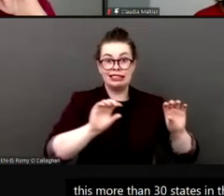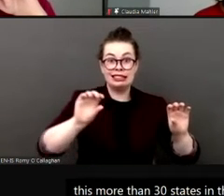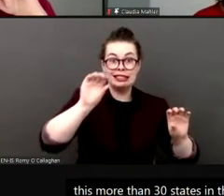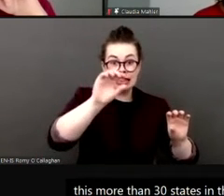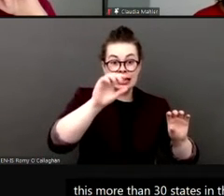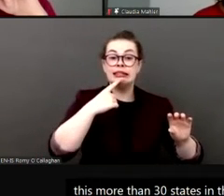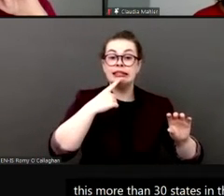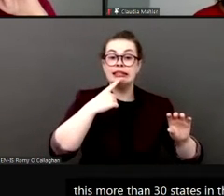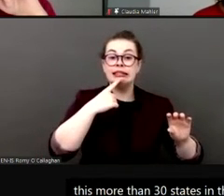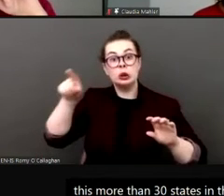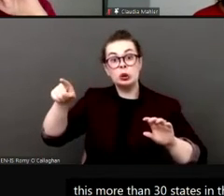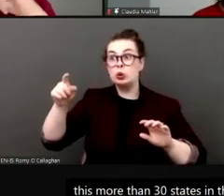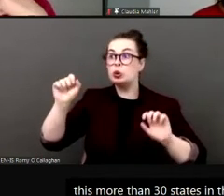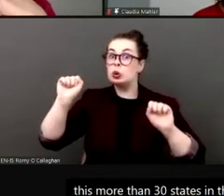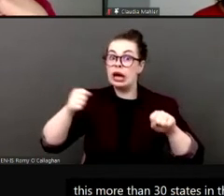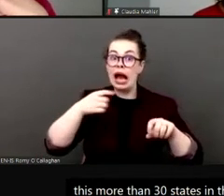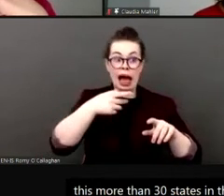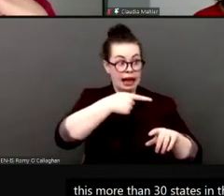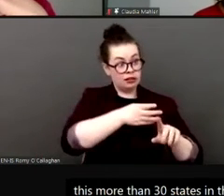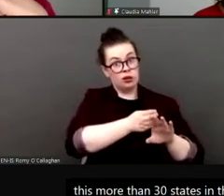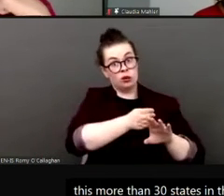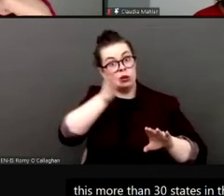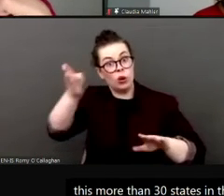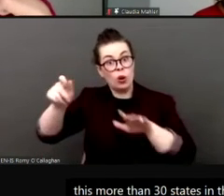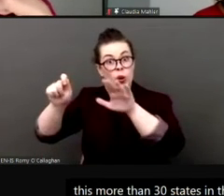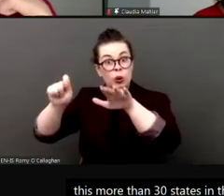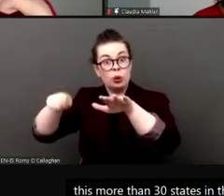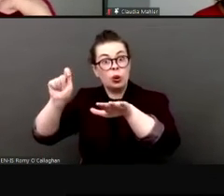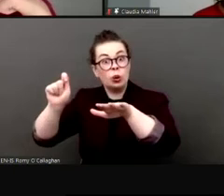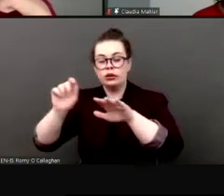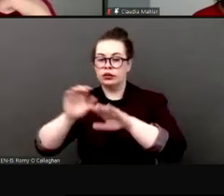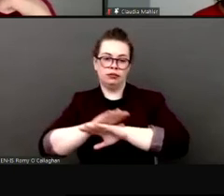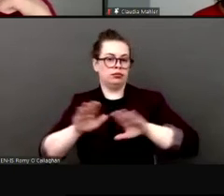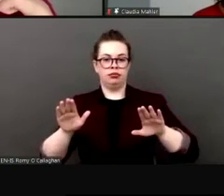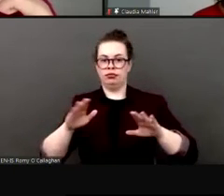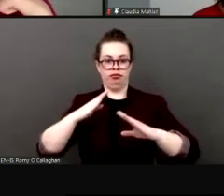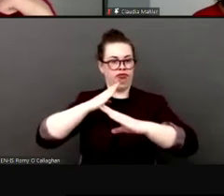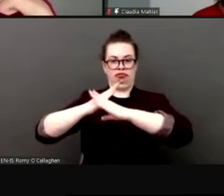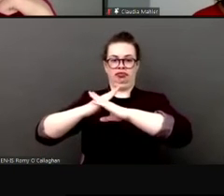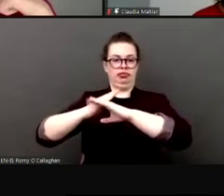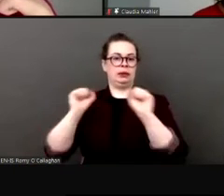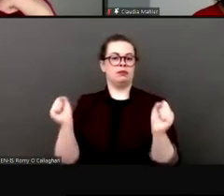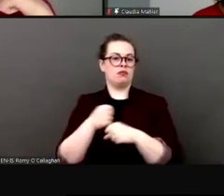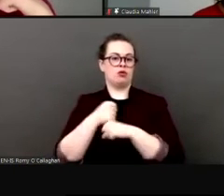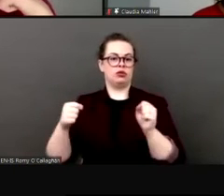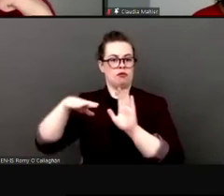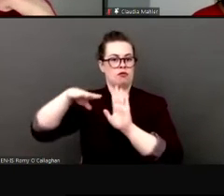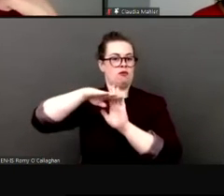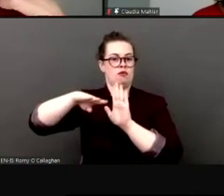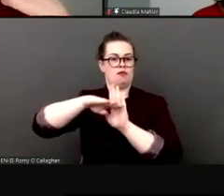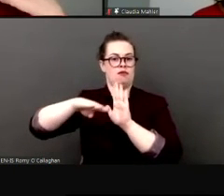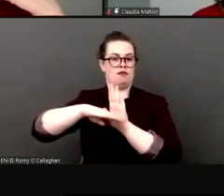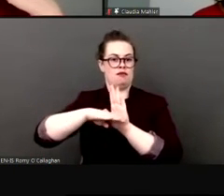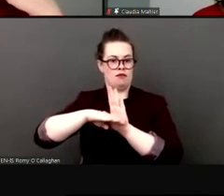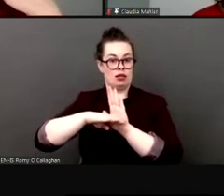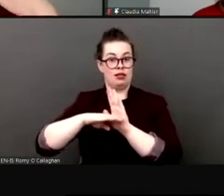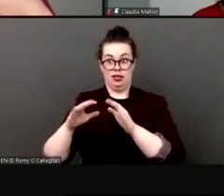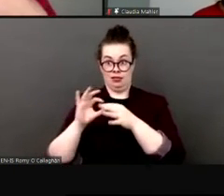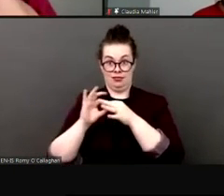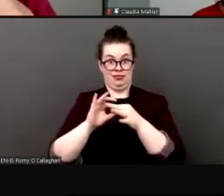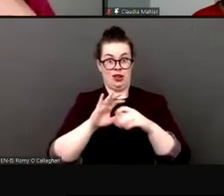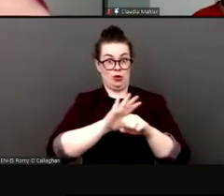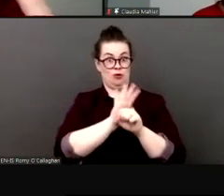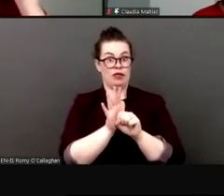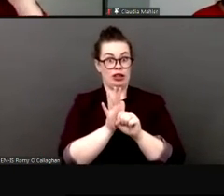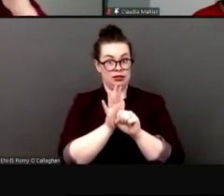against facilities for any concerns, even tangentially related to the pandemic. In fact, just this week, we are learning of yet another